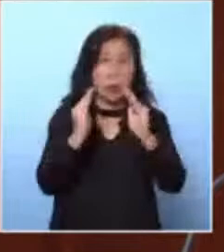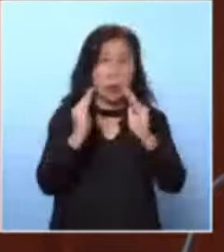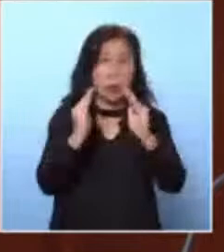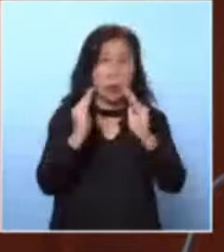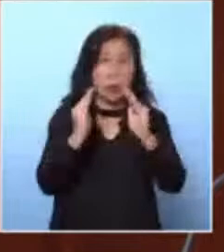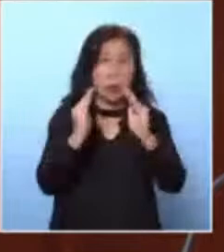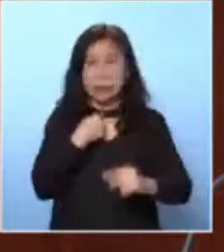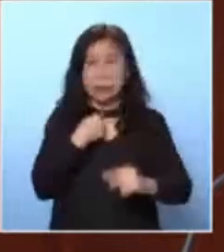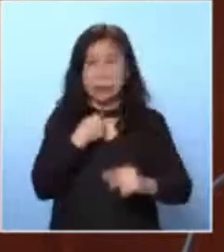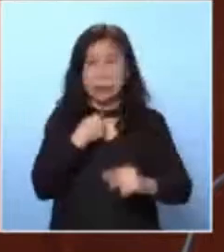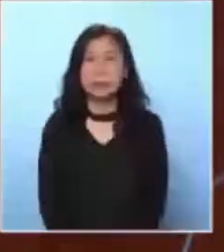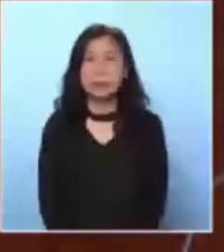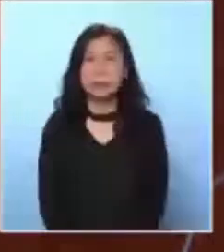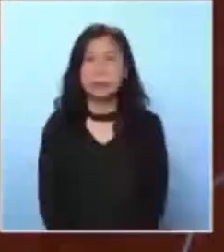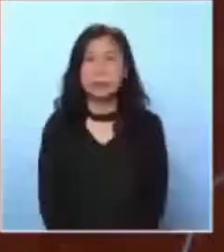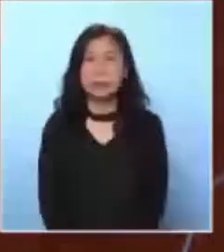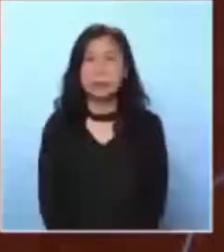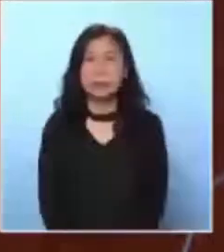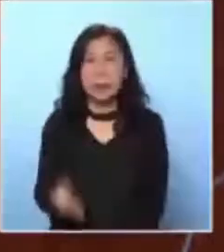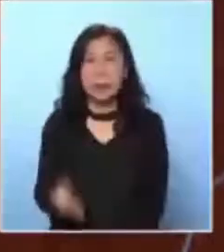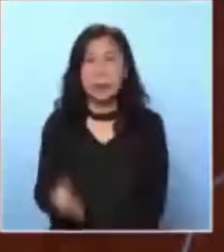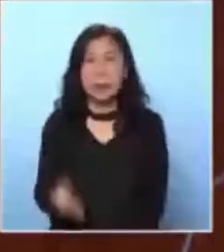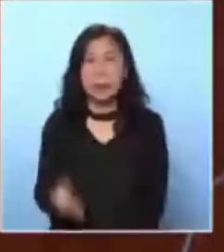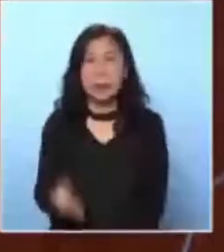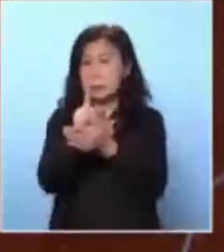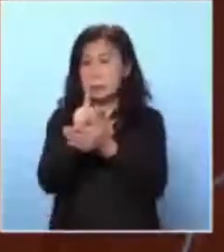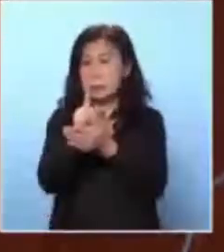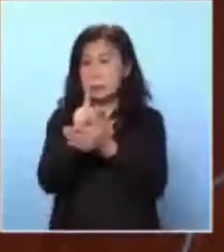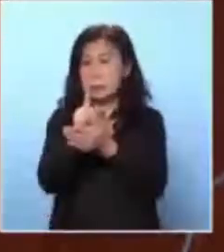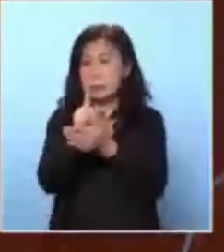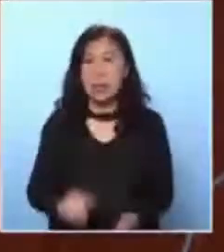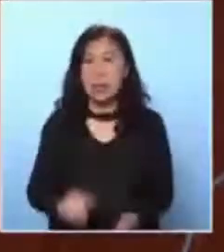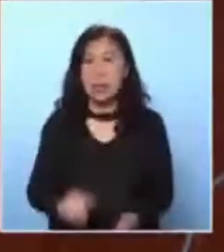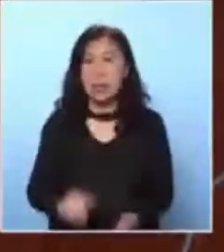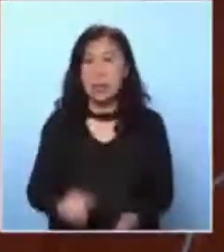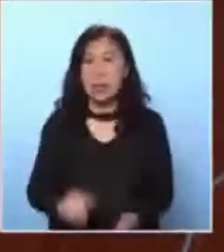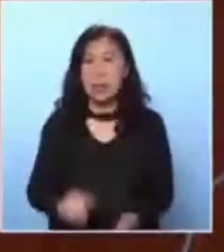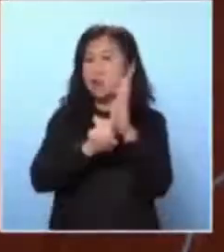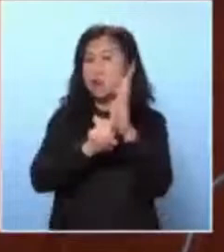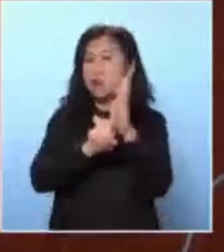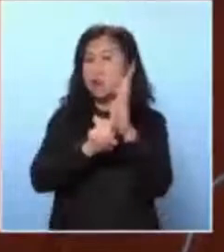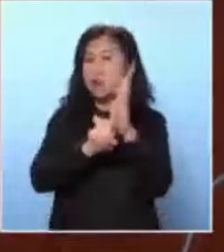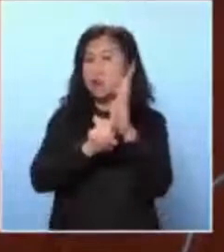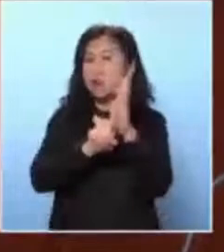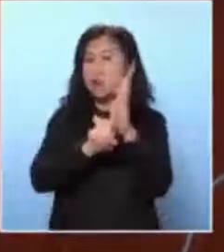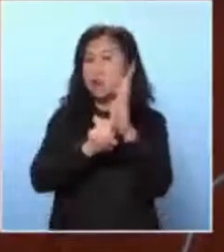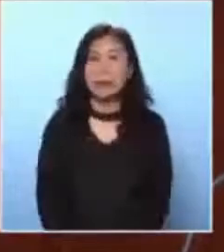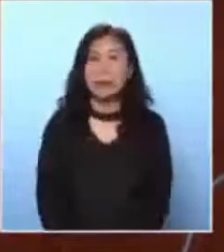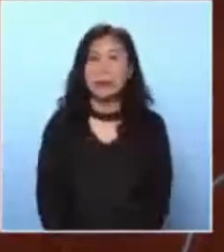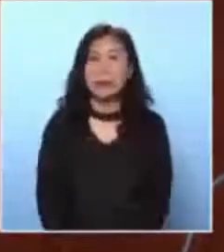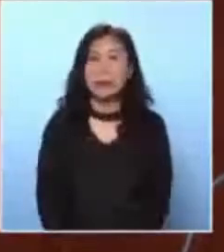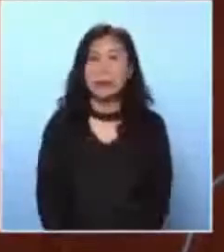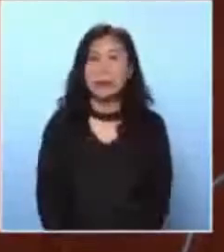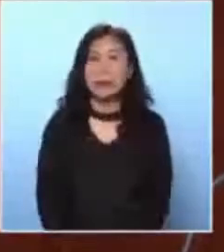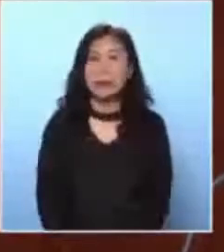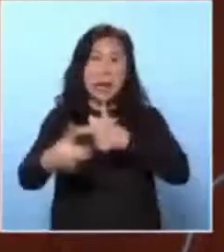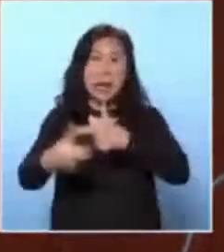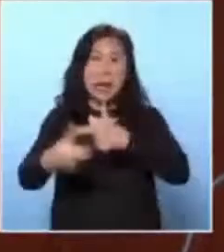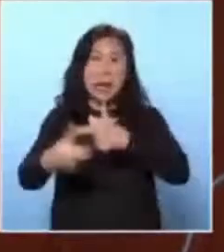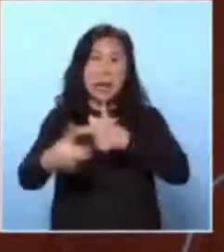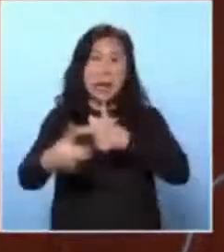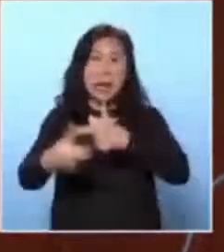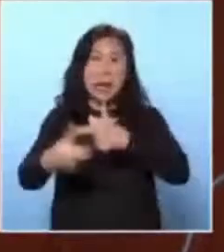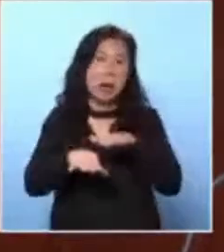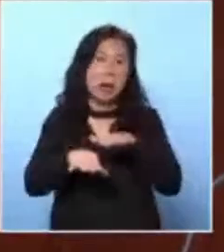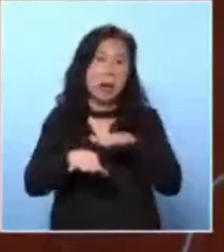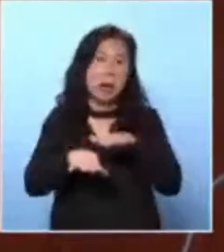Kong. Nonetheless, over the past year, interest rates have risen significantly. Various